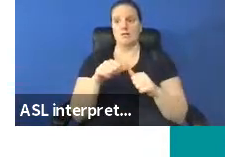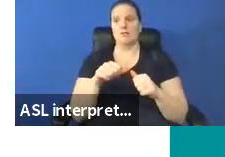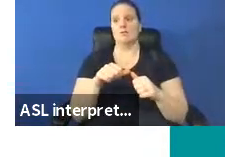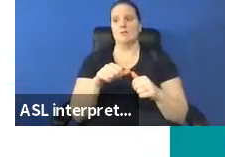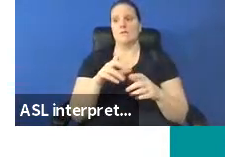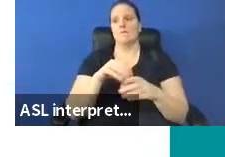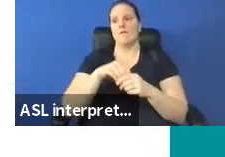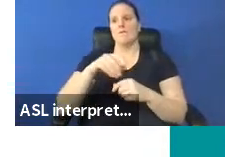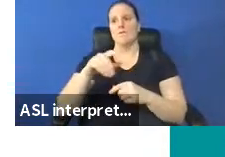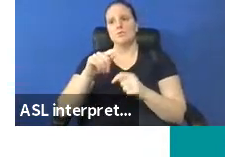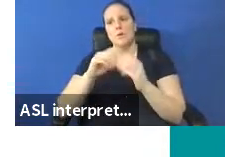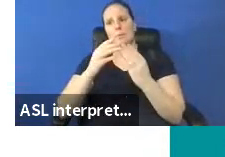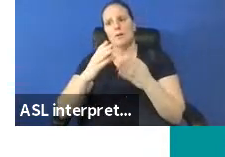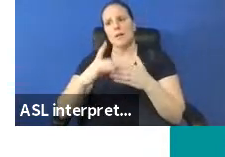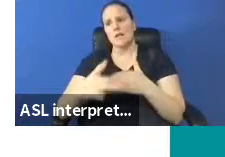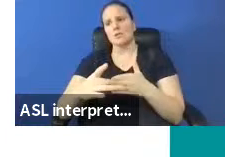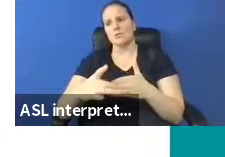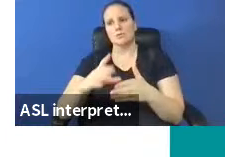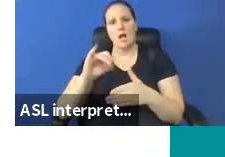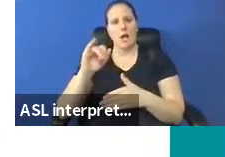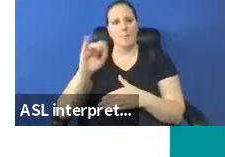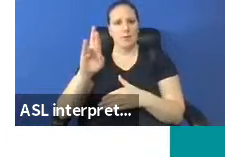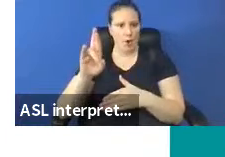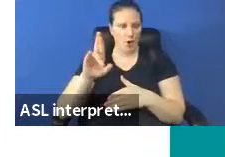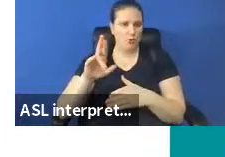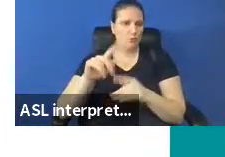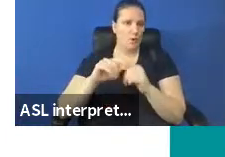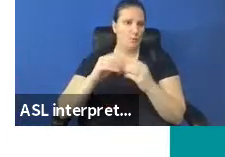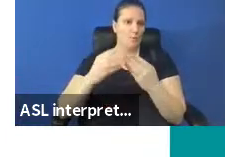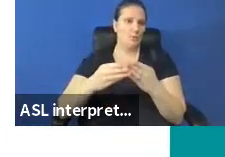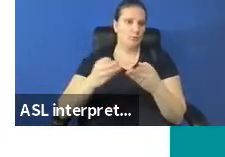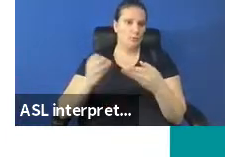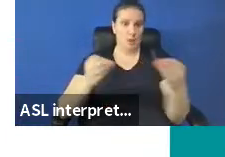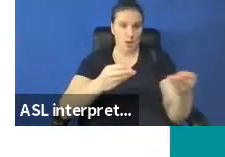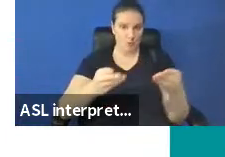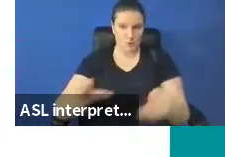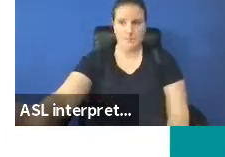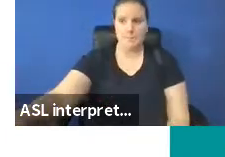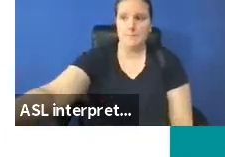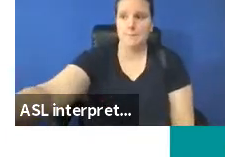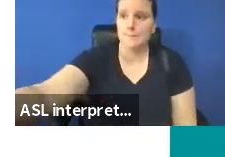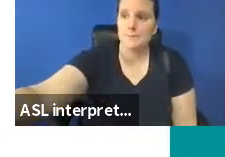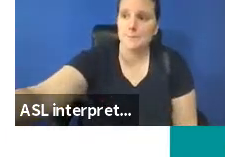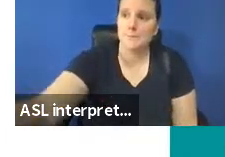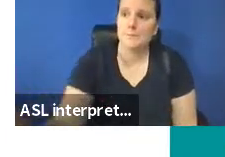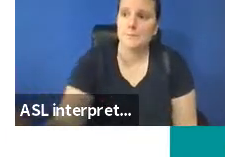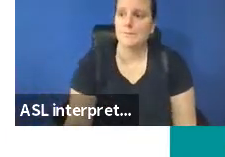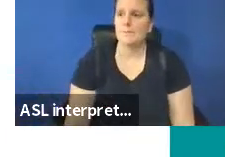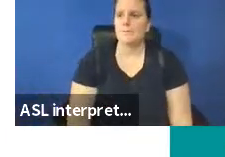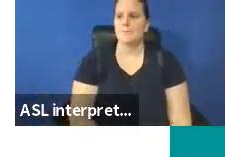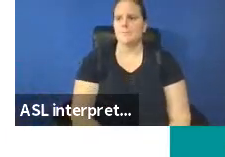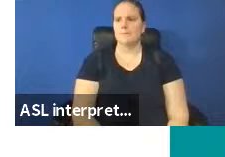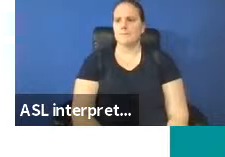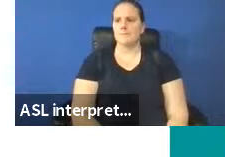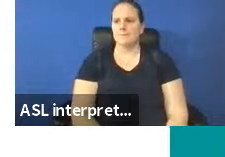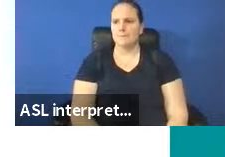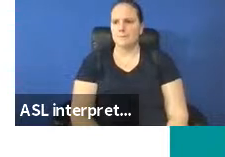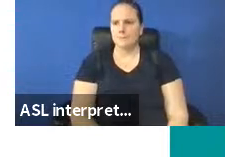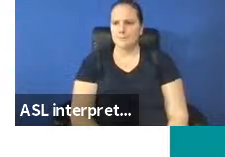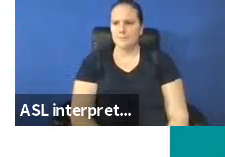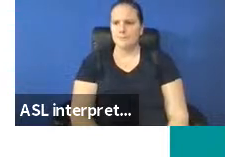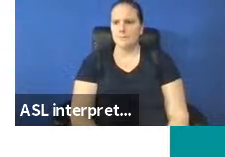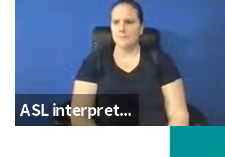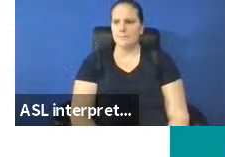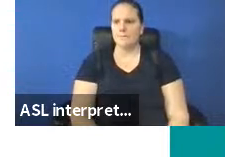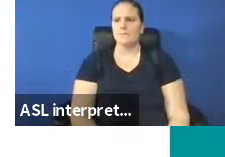tribal leaders and the IBR tribal liaison. We also are going to be